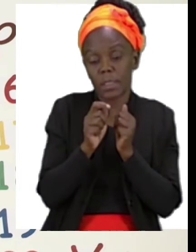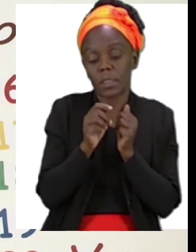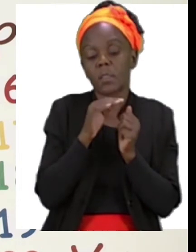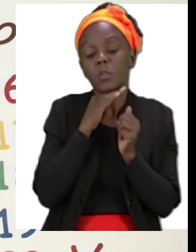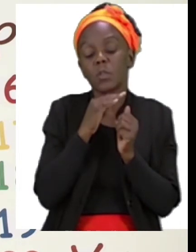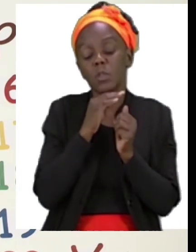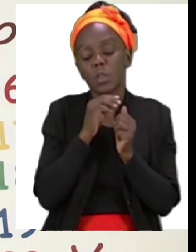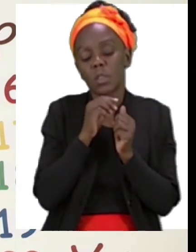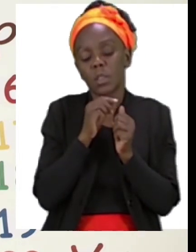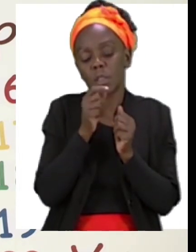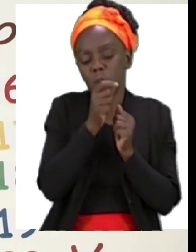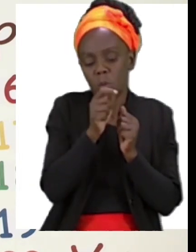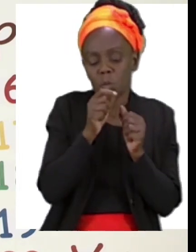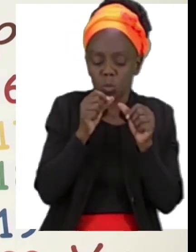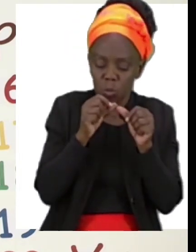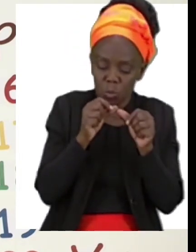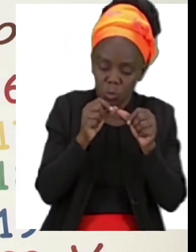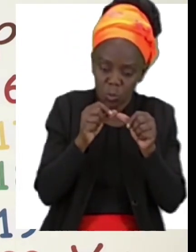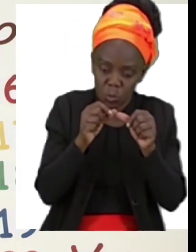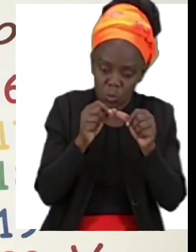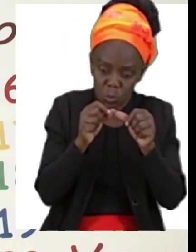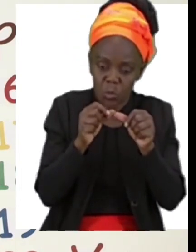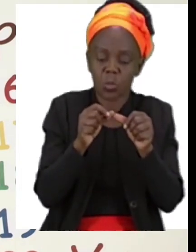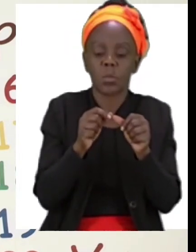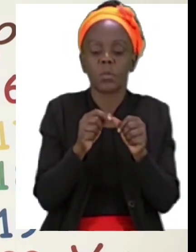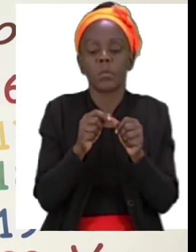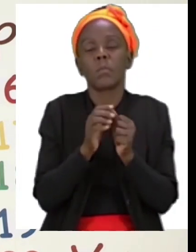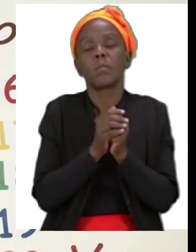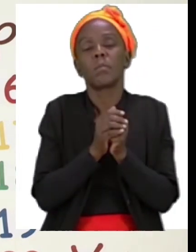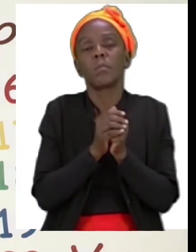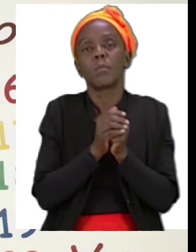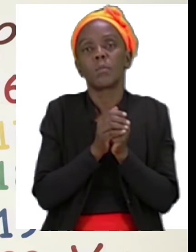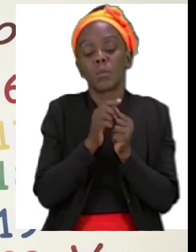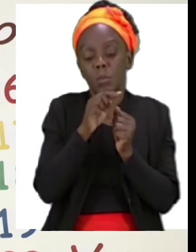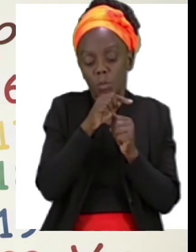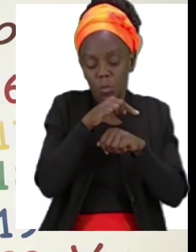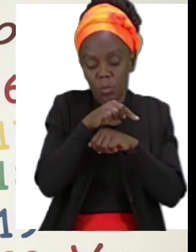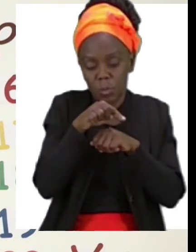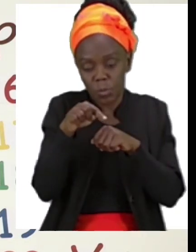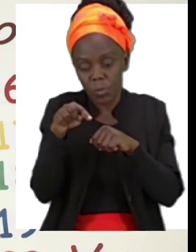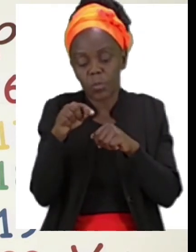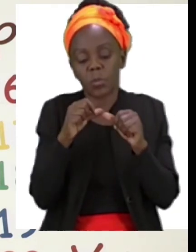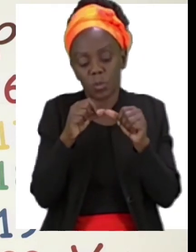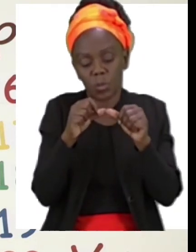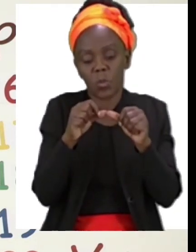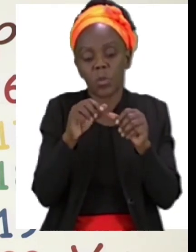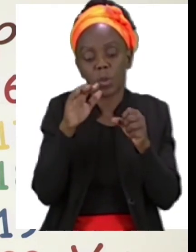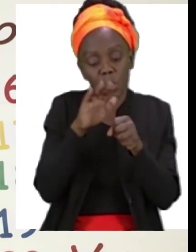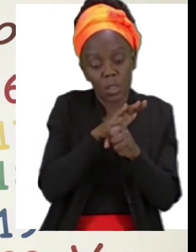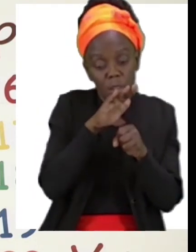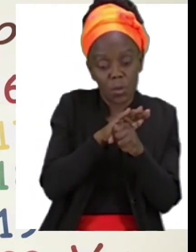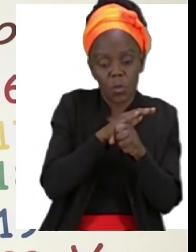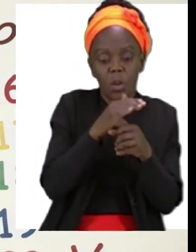line. So the old line must finish first before you go to the new line. But if there is no more space